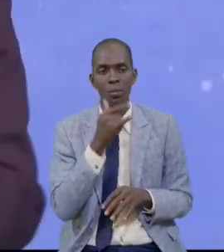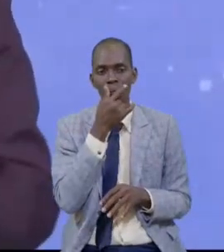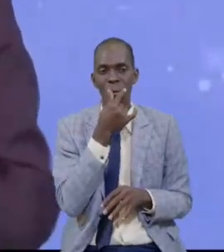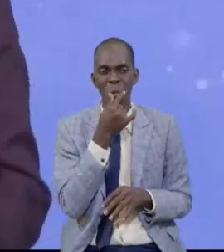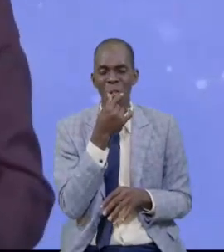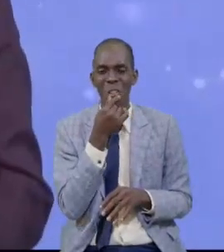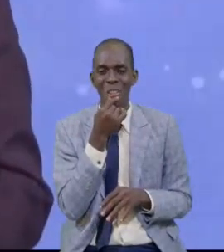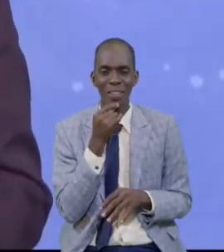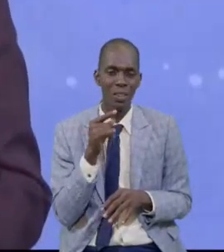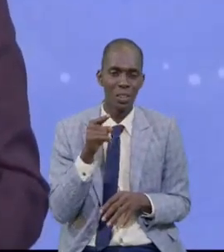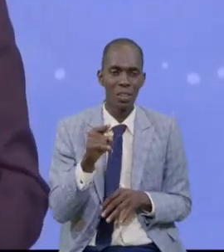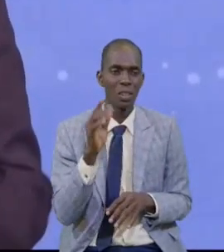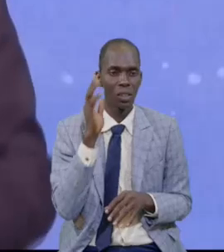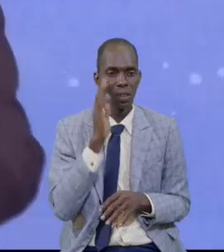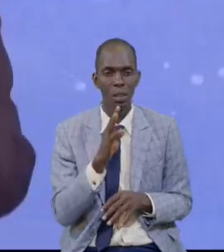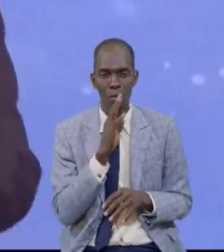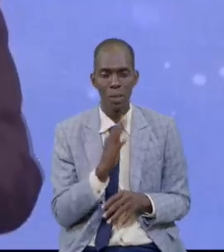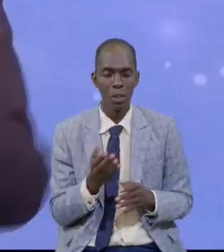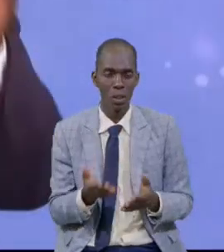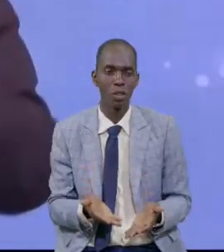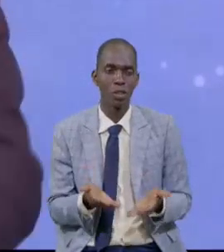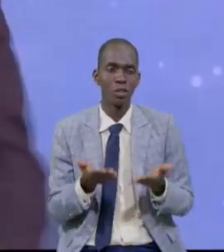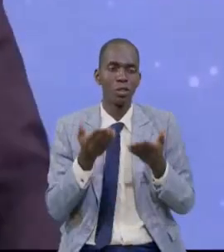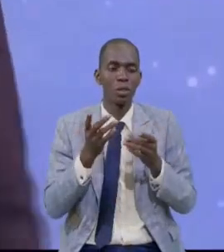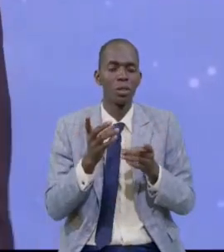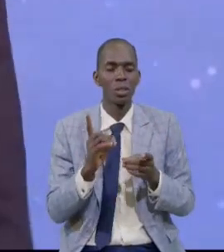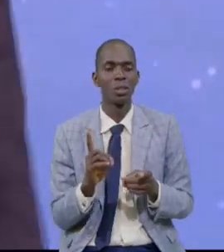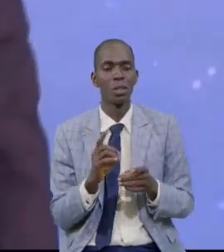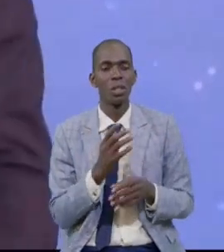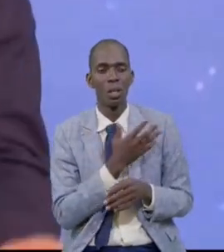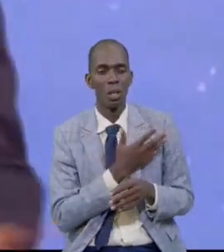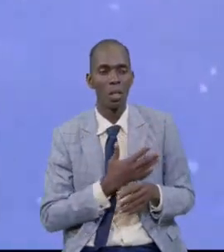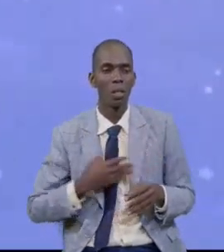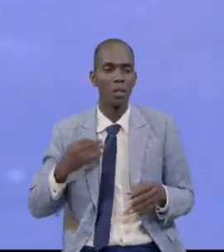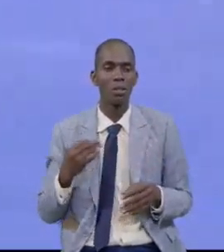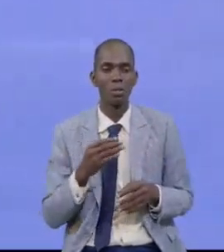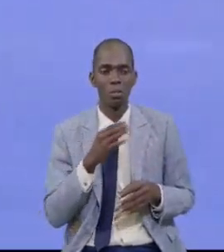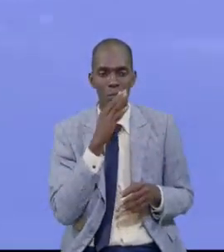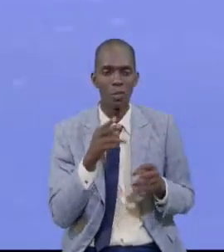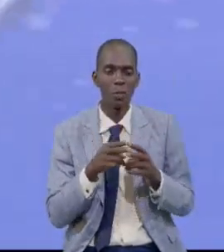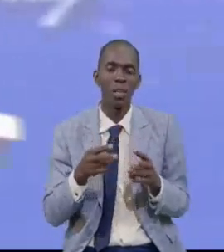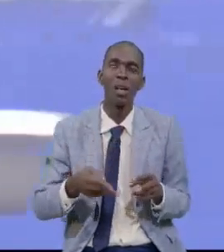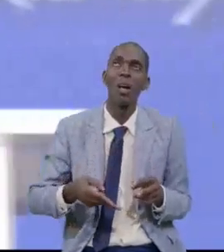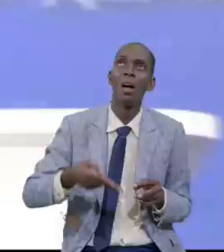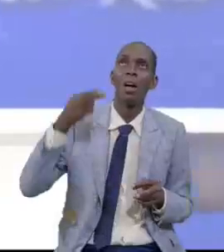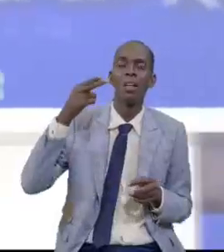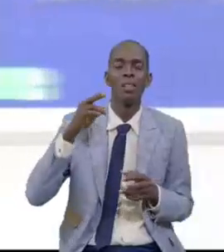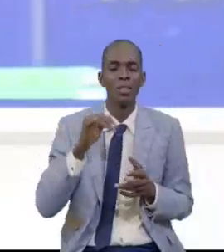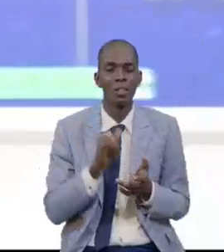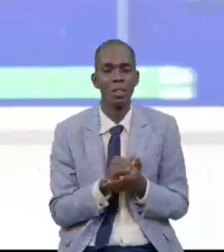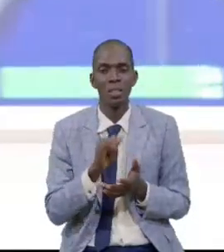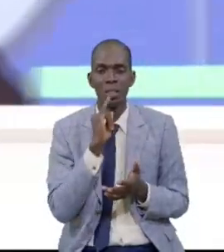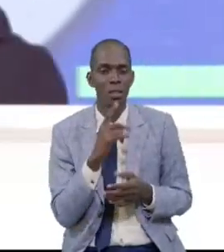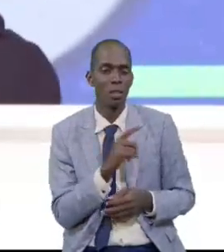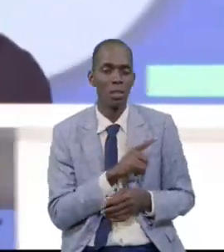and extolled and be very high. That's the Lord. He died on the cross.